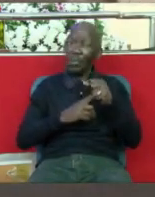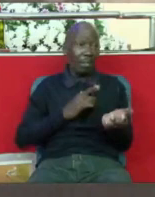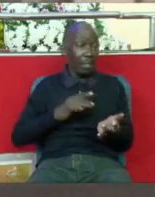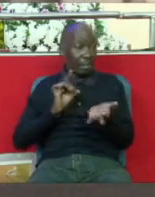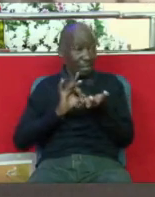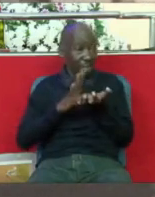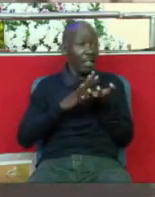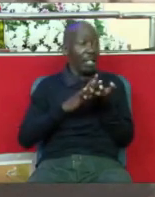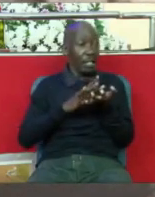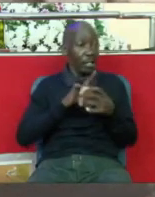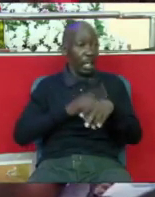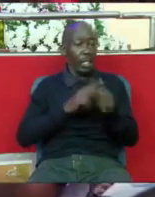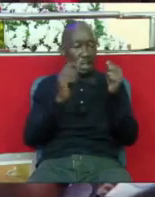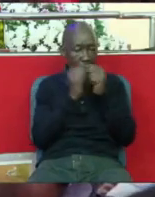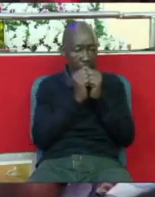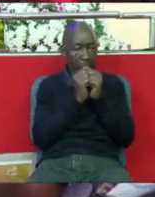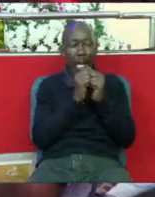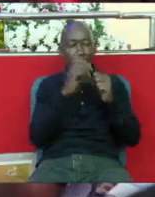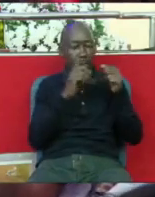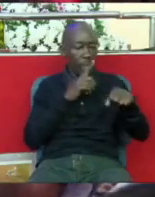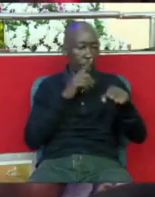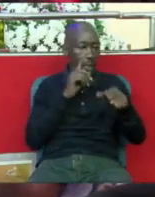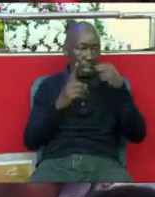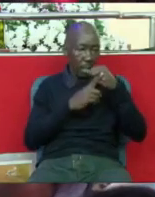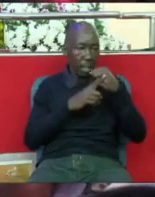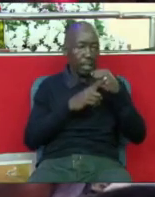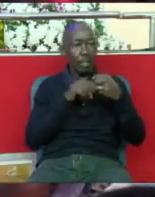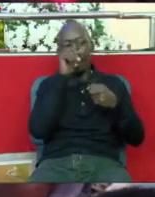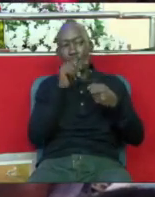at 6:10. Alifutwa saa 12 dakika 10.